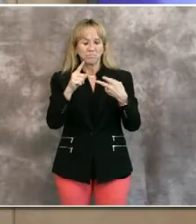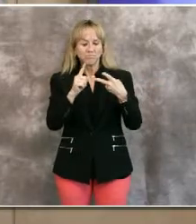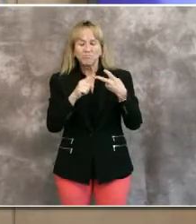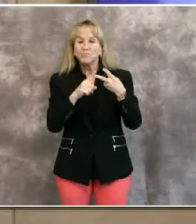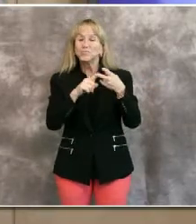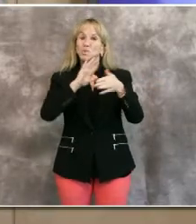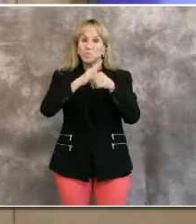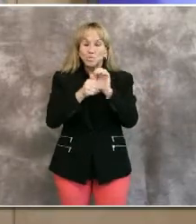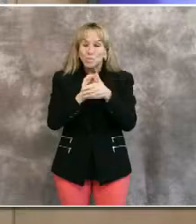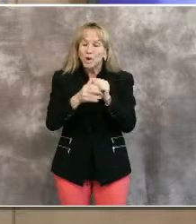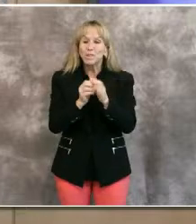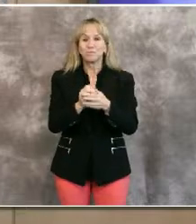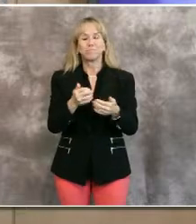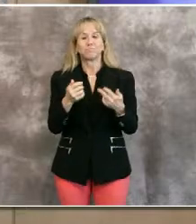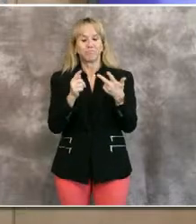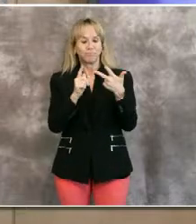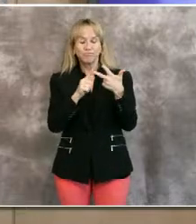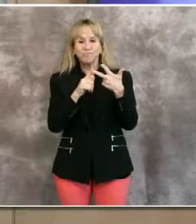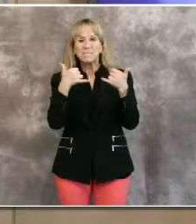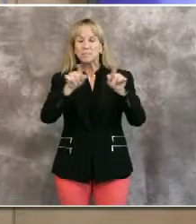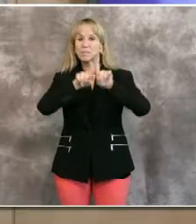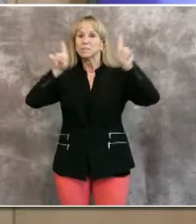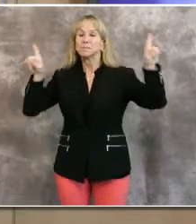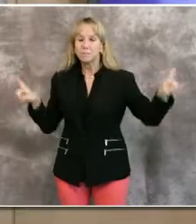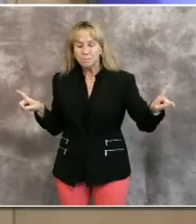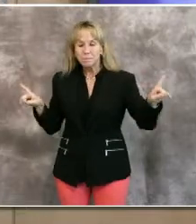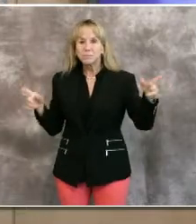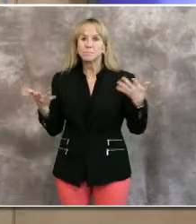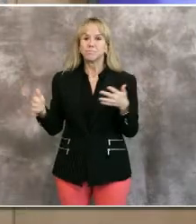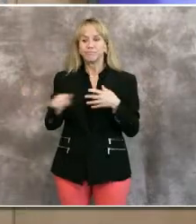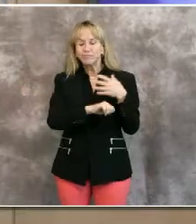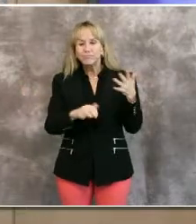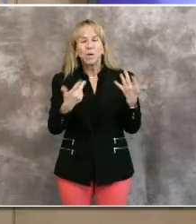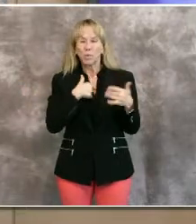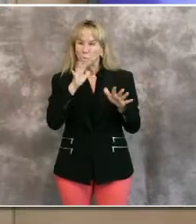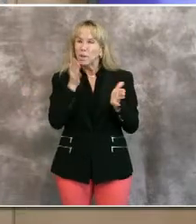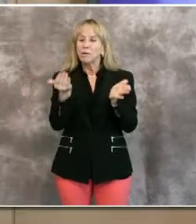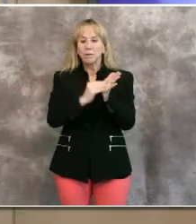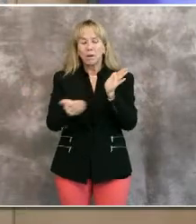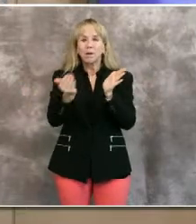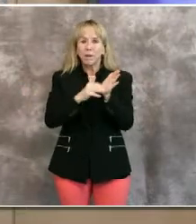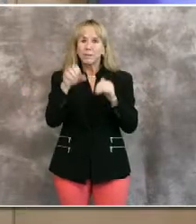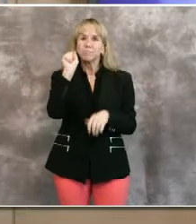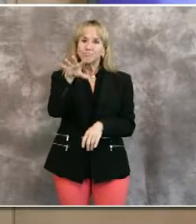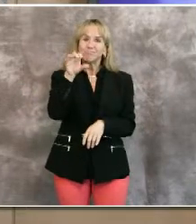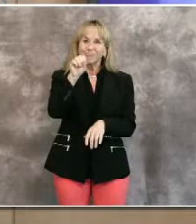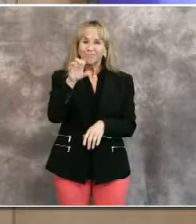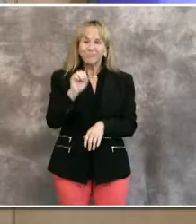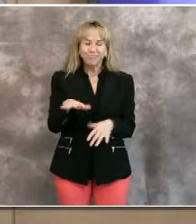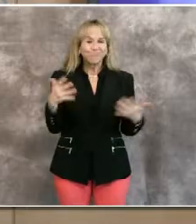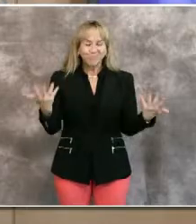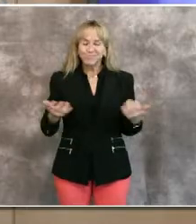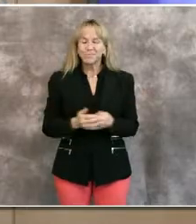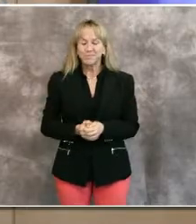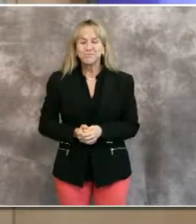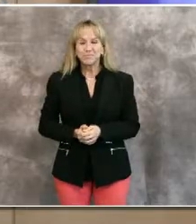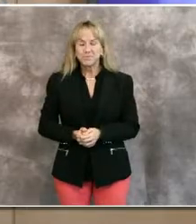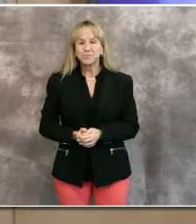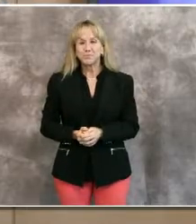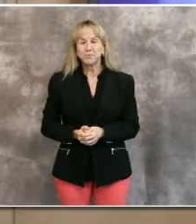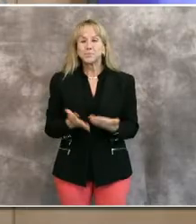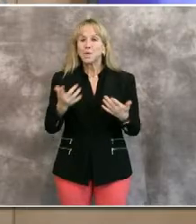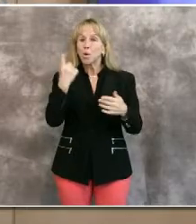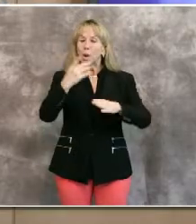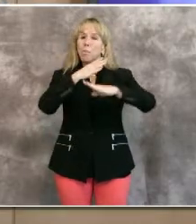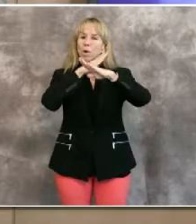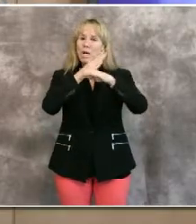and maintaining space from others is something we're going to keep talking about probably at every one of these briefings.